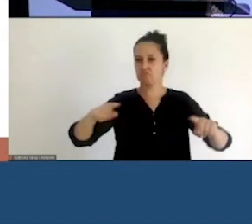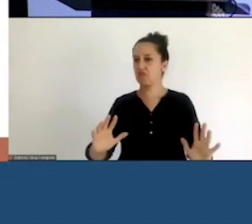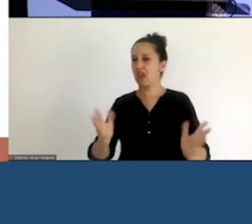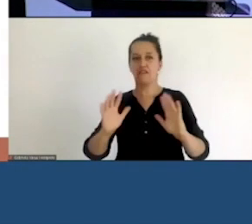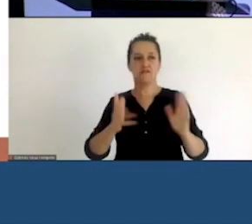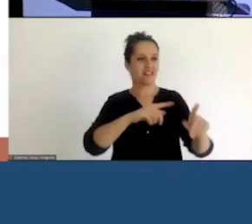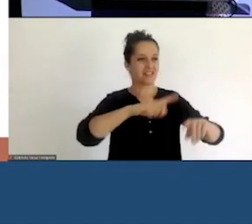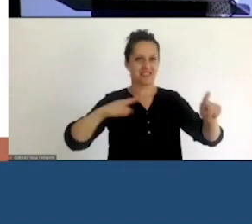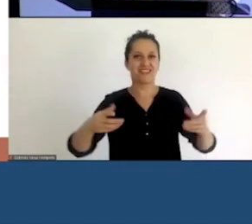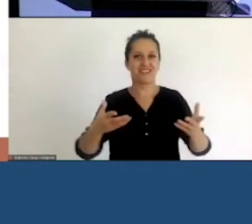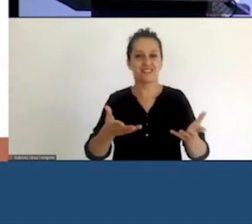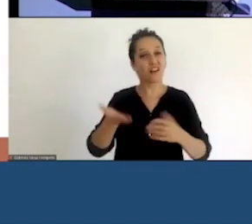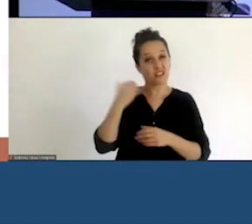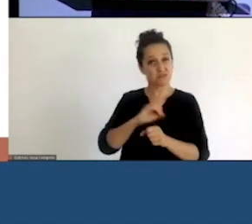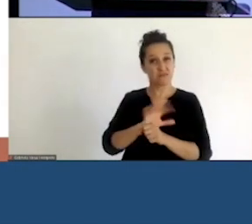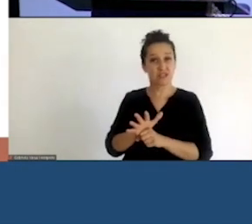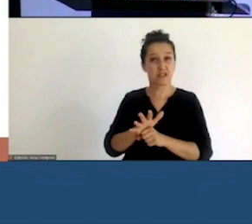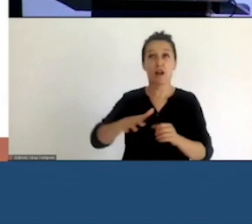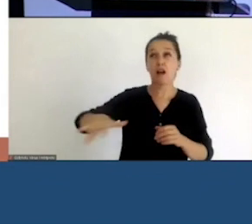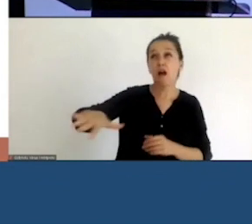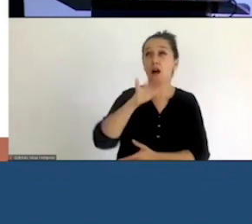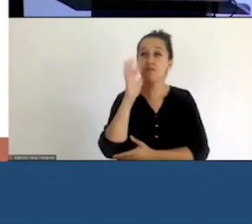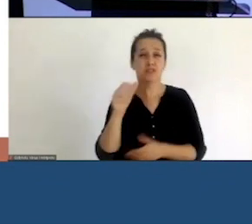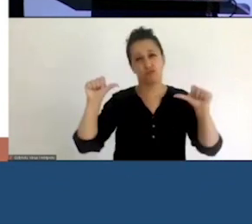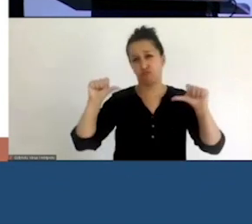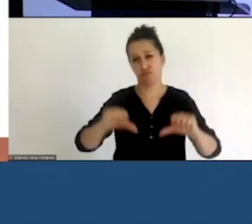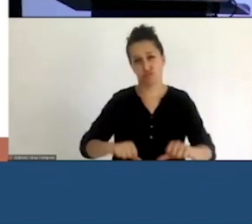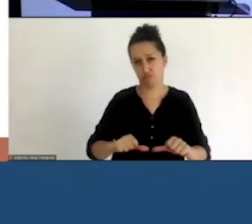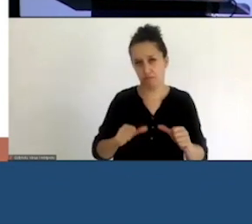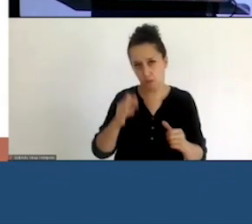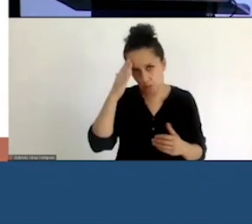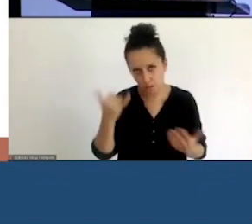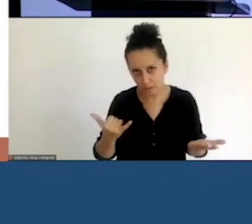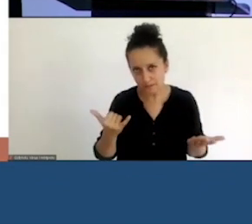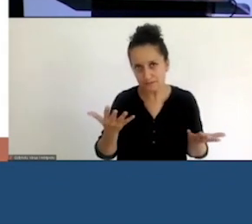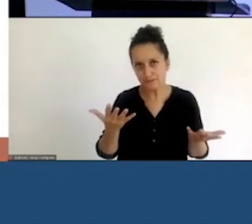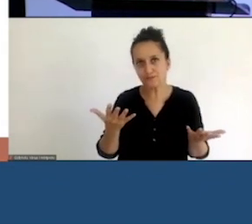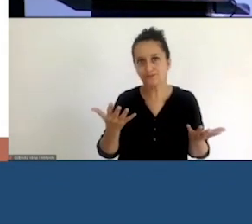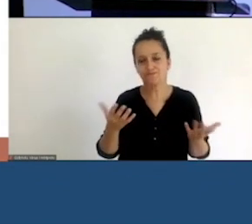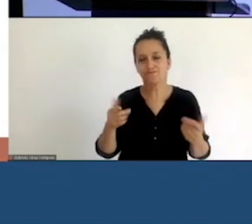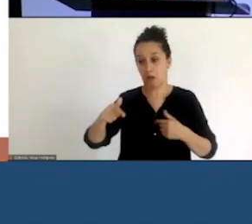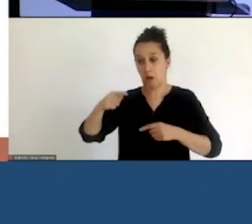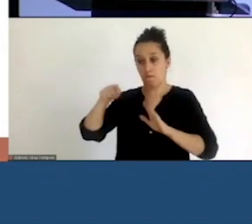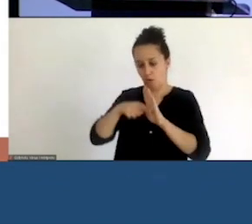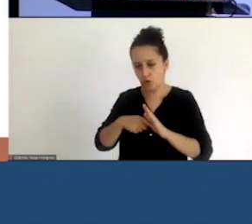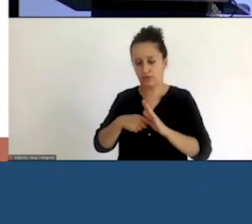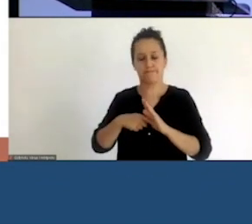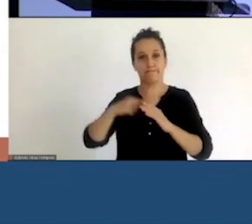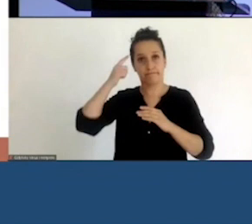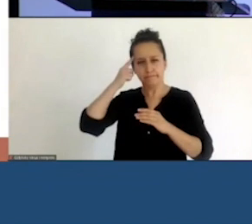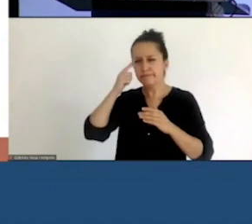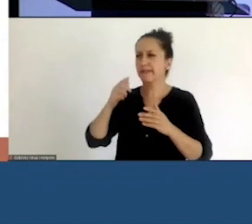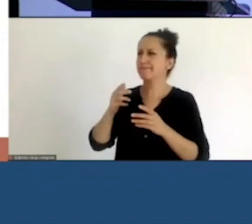was very difficult for us. We saw the environmental sector was even more hard hit. Why? Because the political